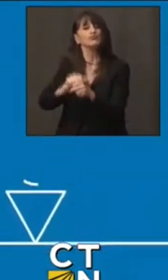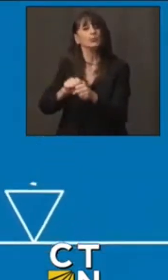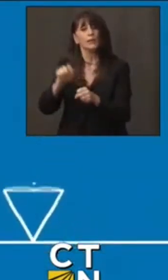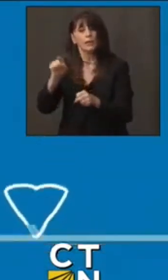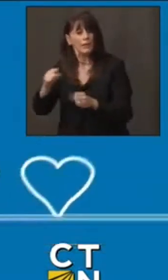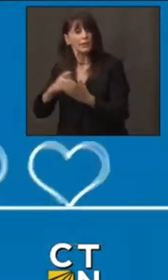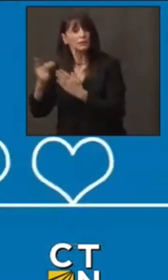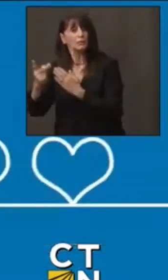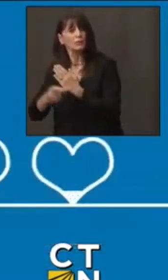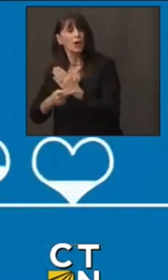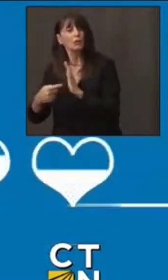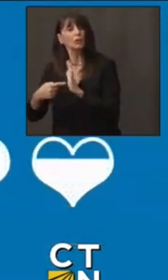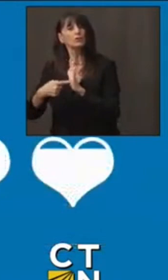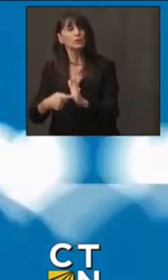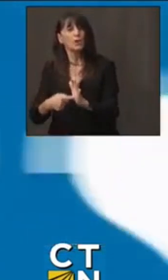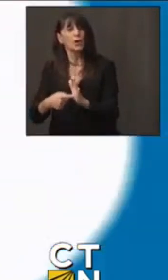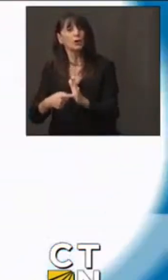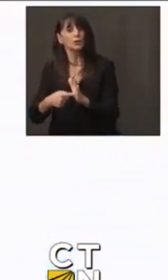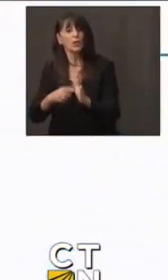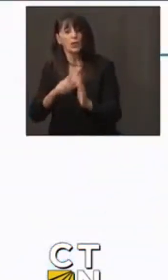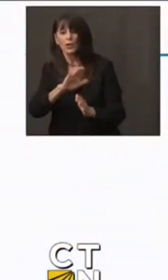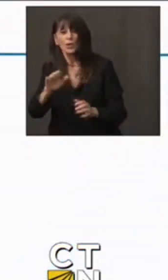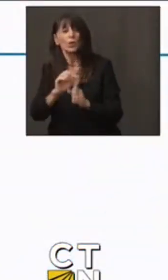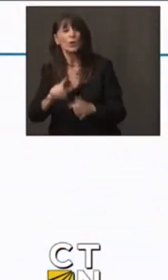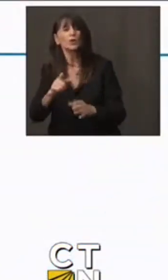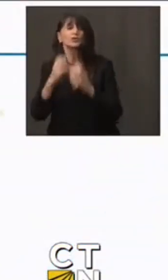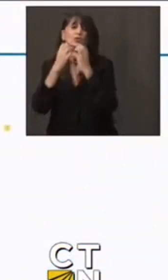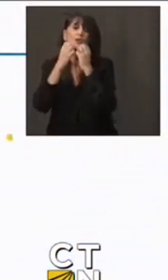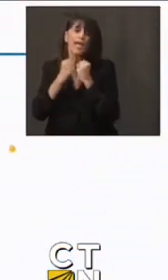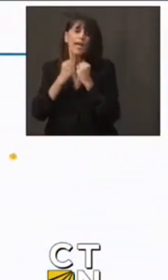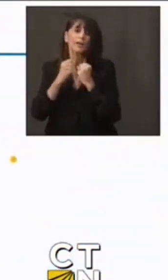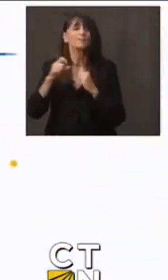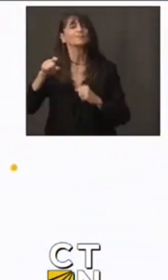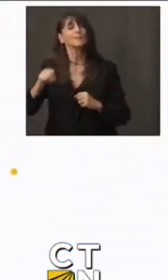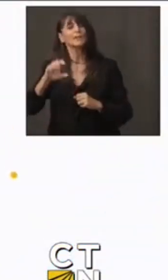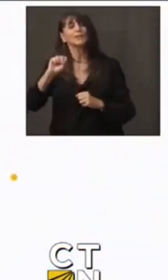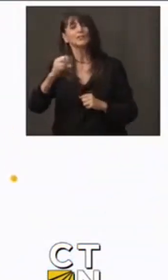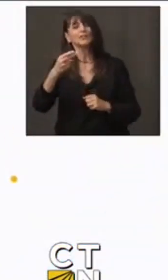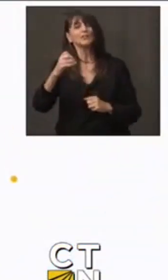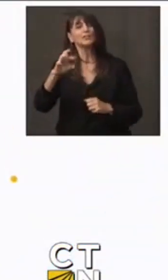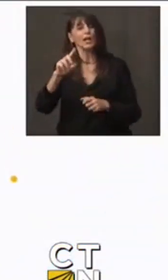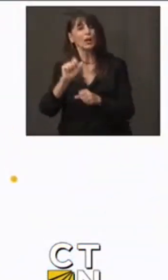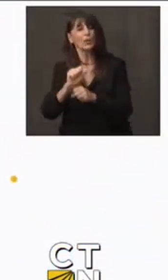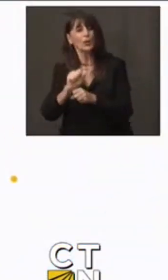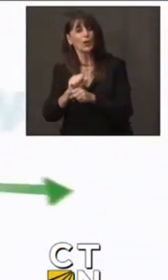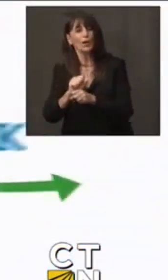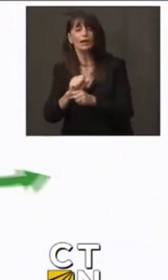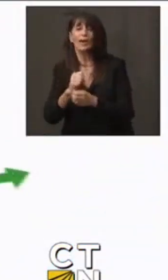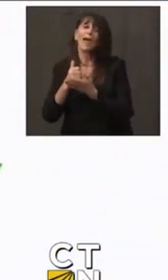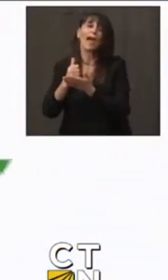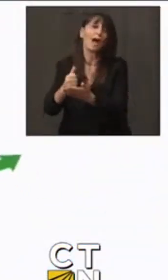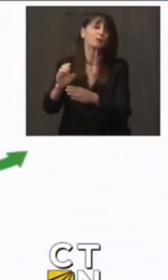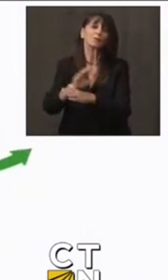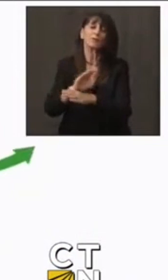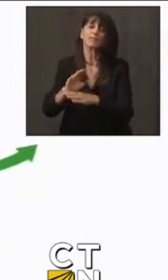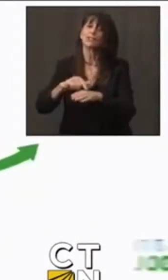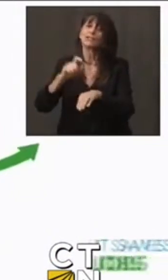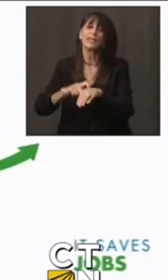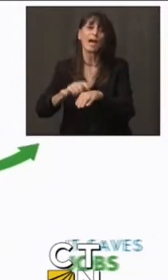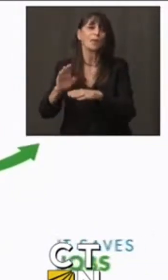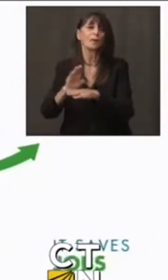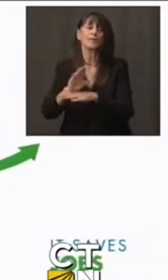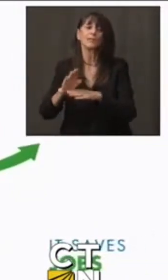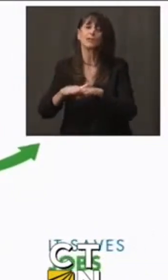shows employees that you care. The Shared Work Program protects your business during slow times. Connecticut's Shared Work